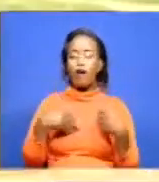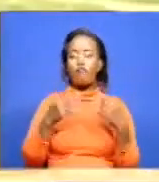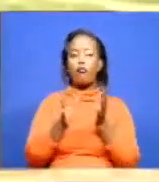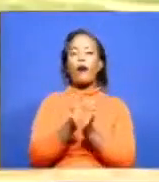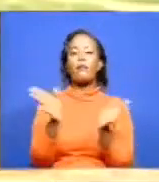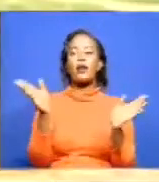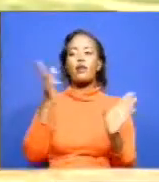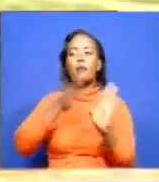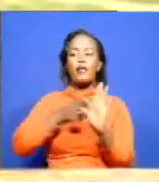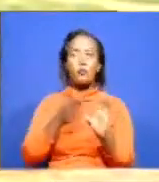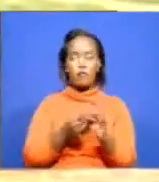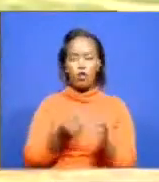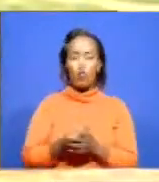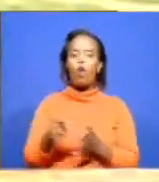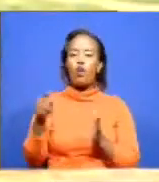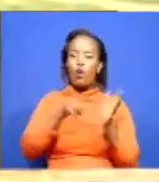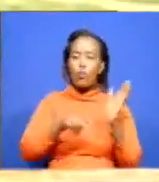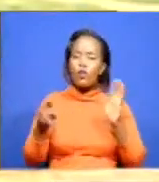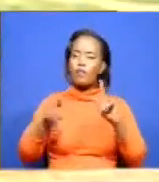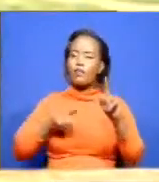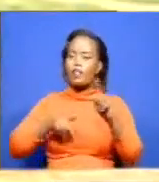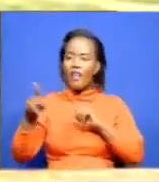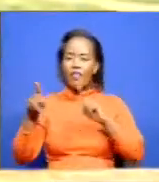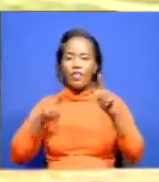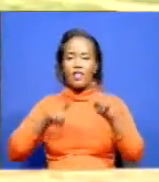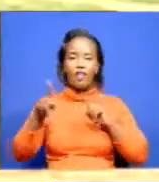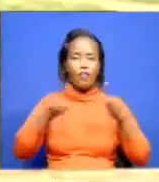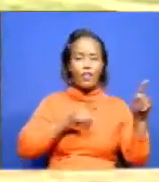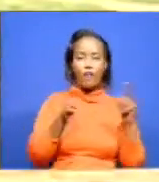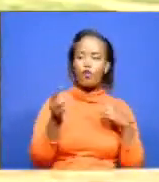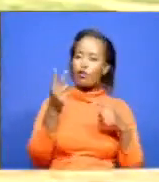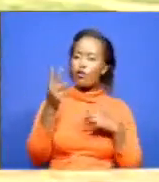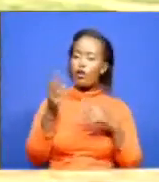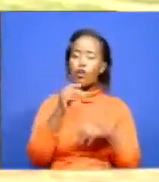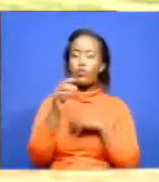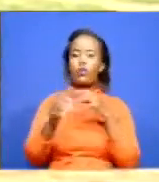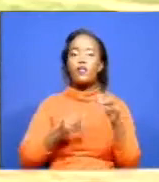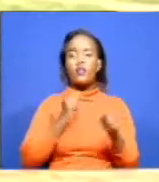participation. Tulitembea miaka mbili.